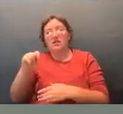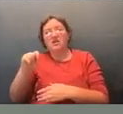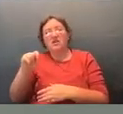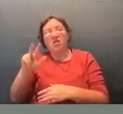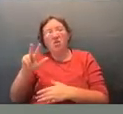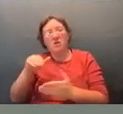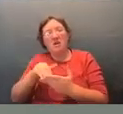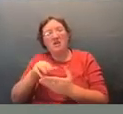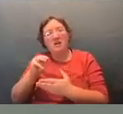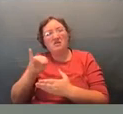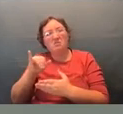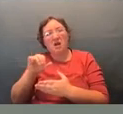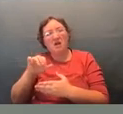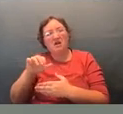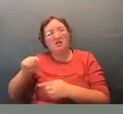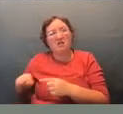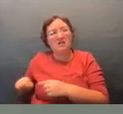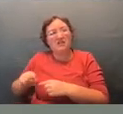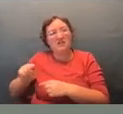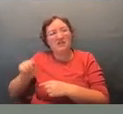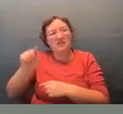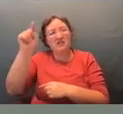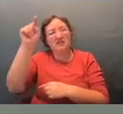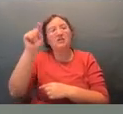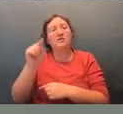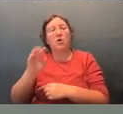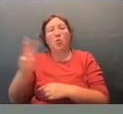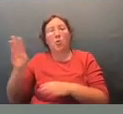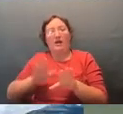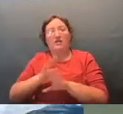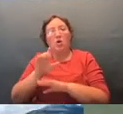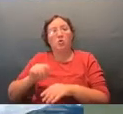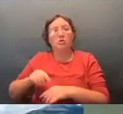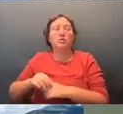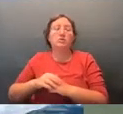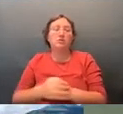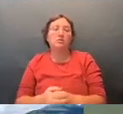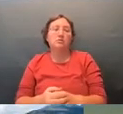23,000 mile trek along the West Coast.